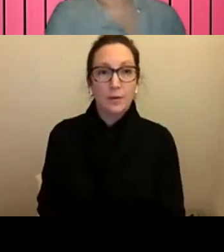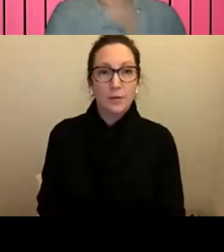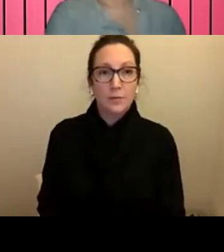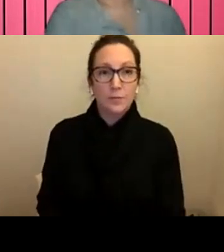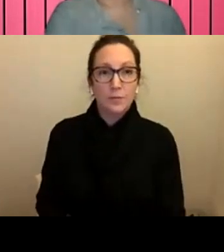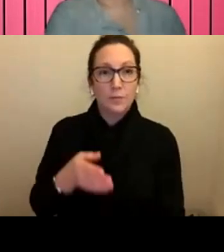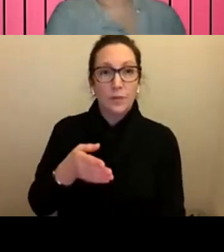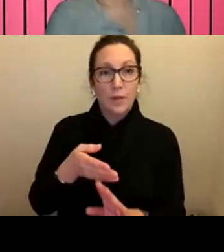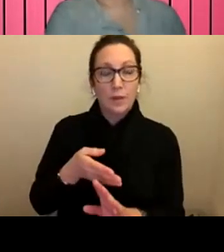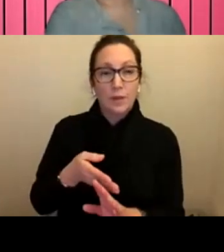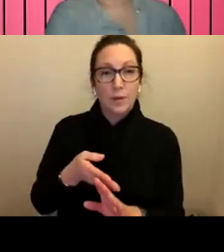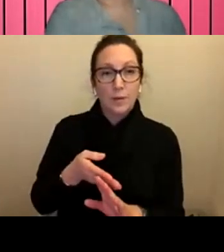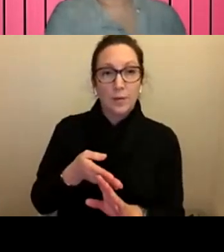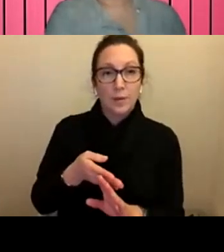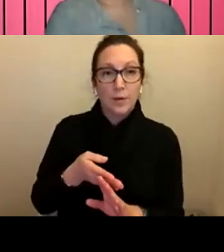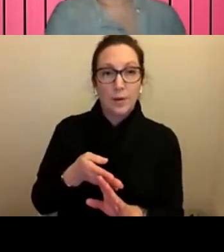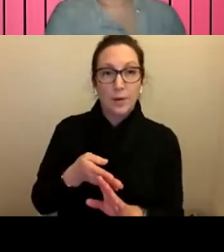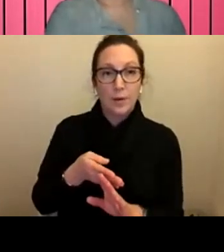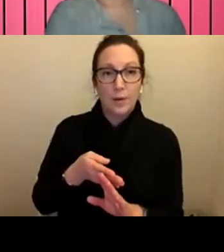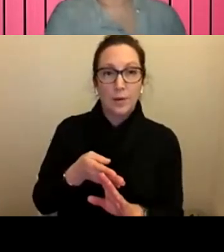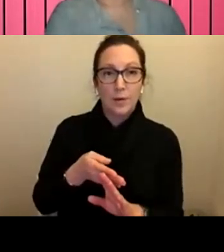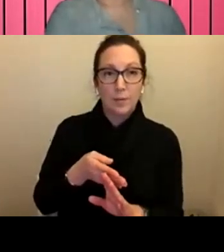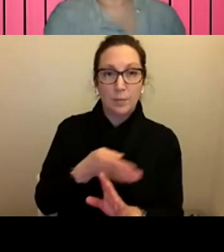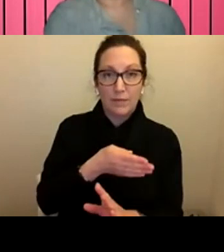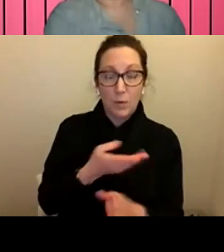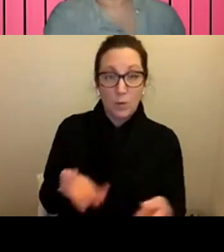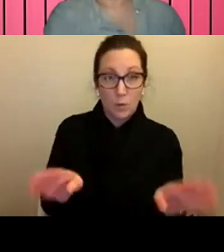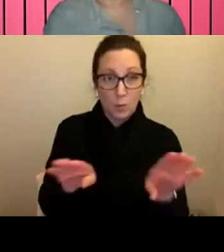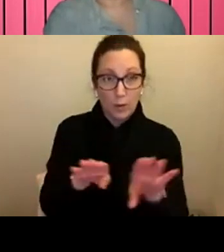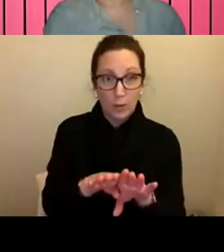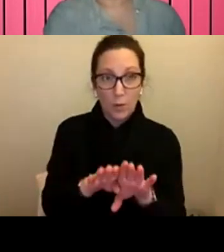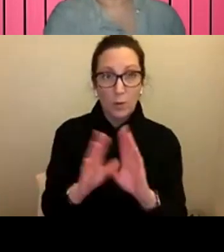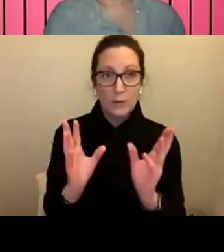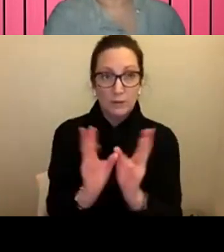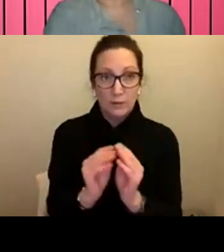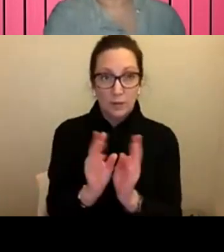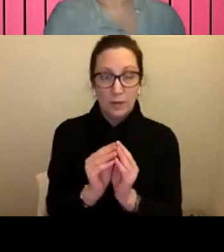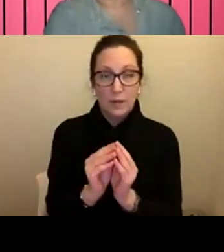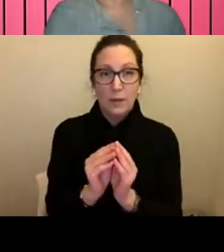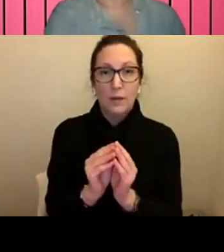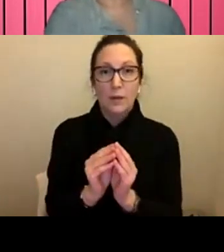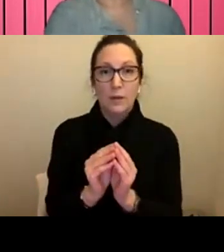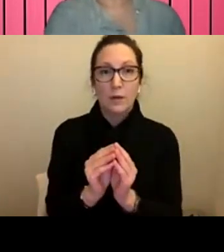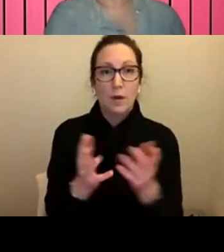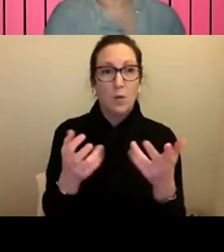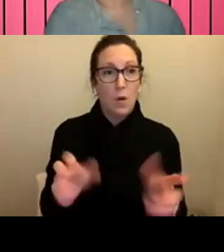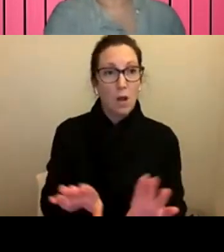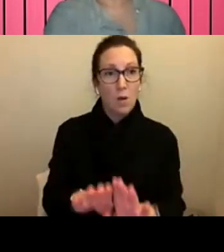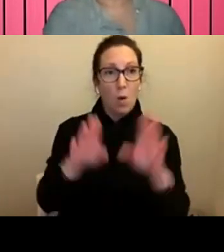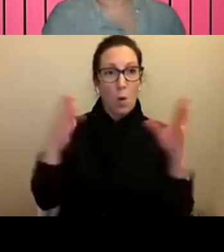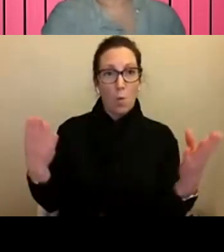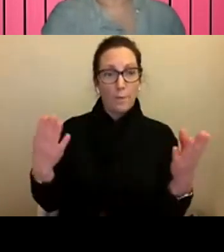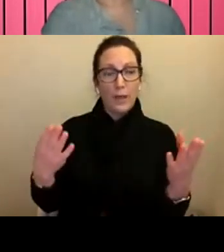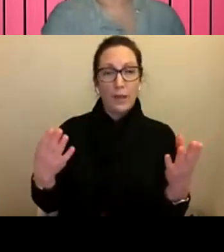Before we move to close, I want to open the floor if there are